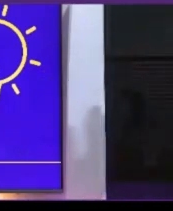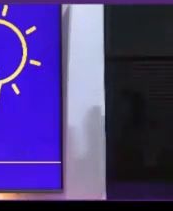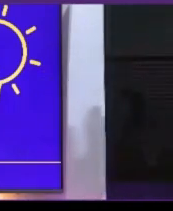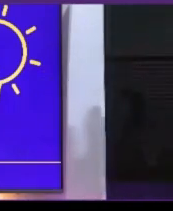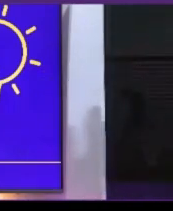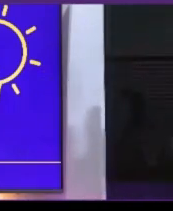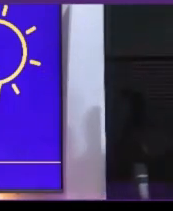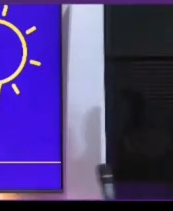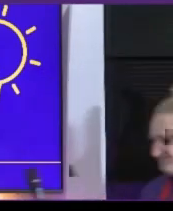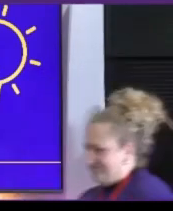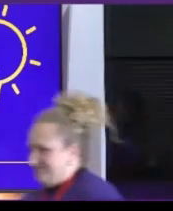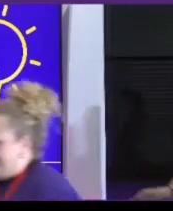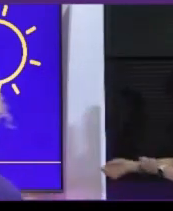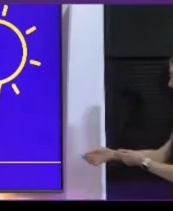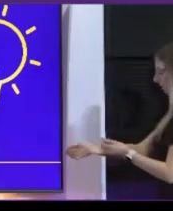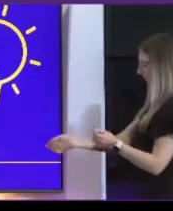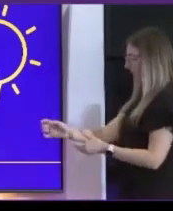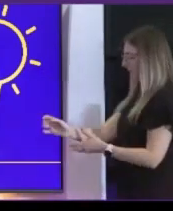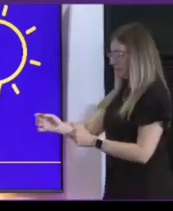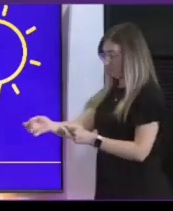Michelle, somebody there. Thank you.